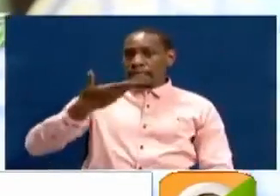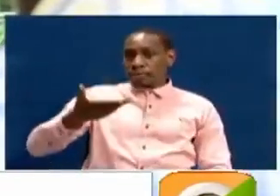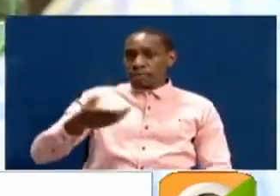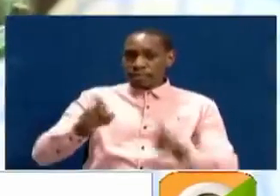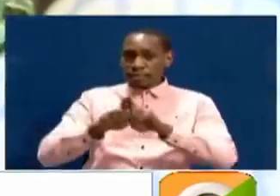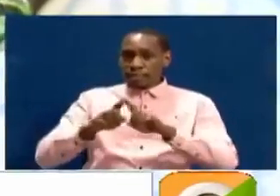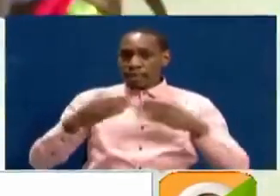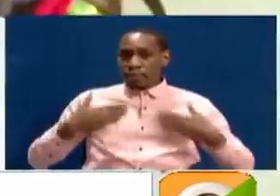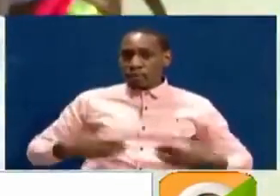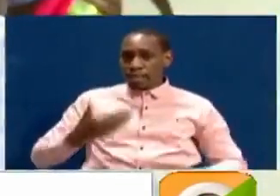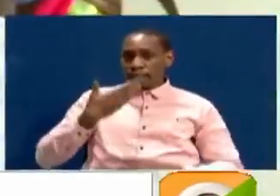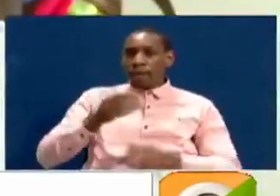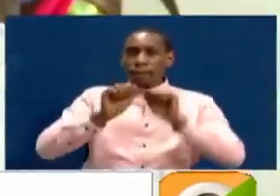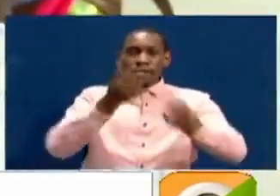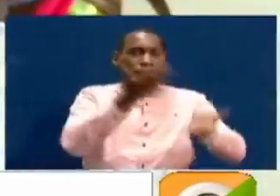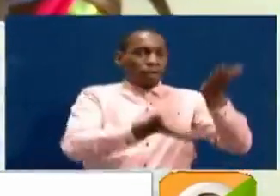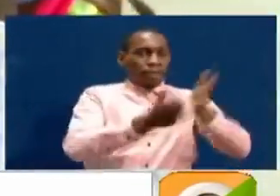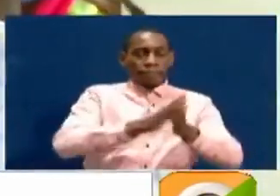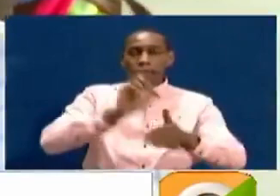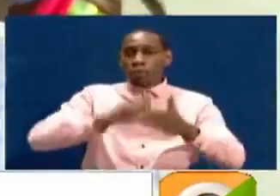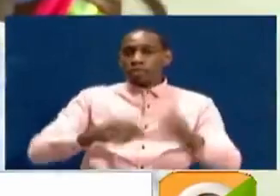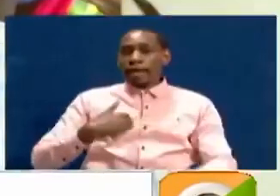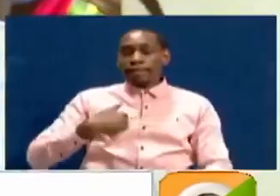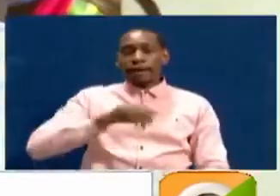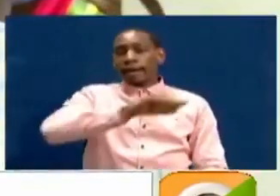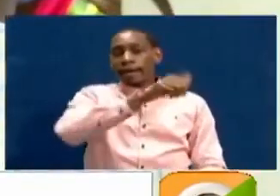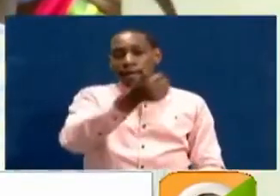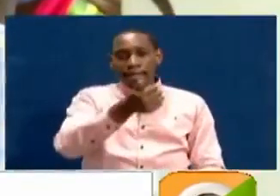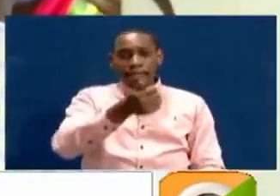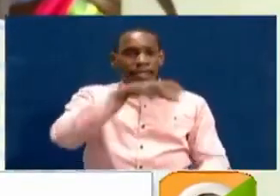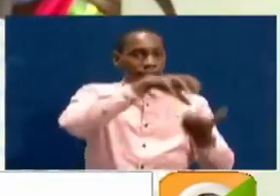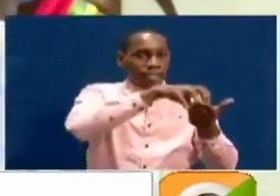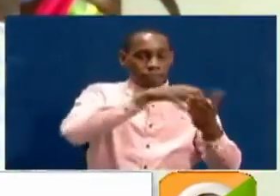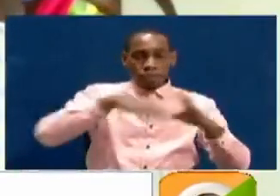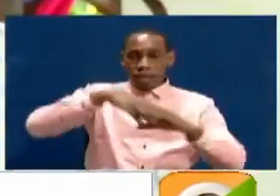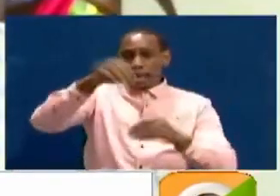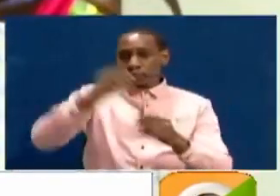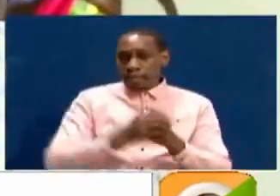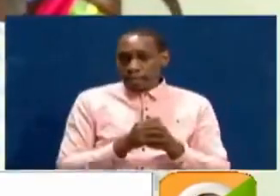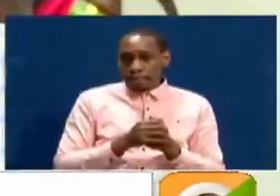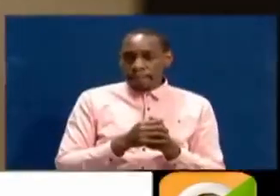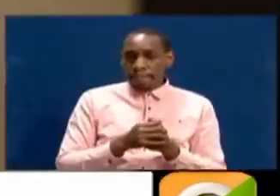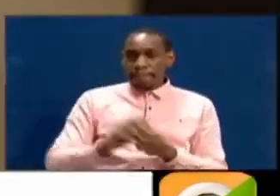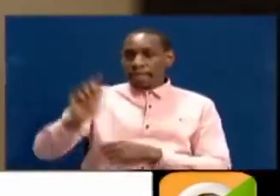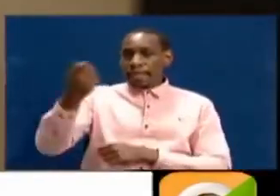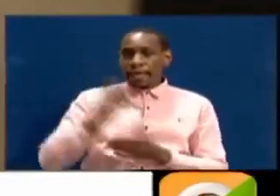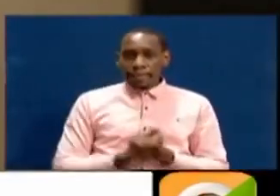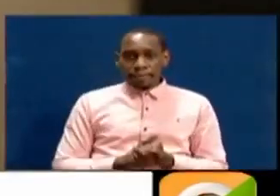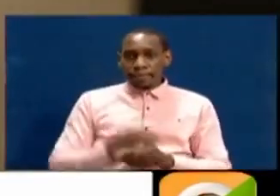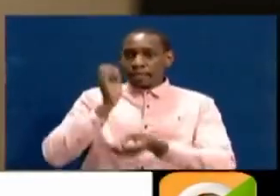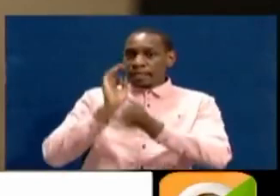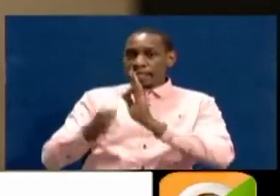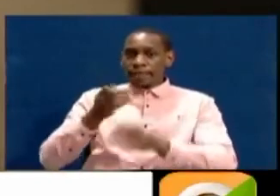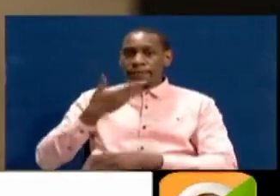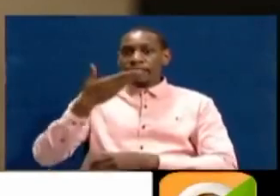this immune response comparable to what you're getting in other settings outside, Kenya? And whether